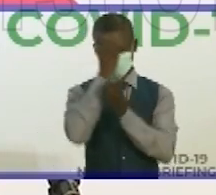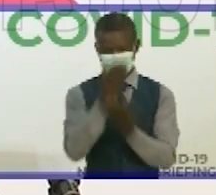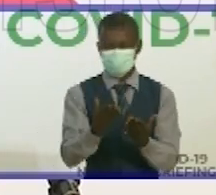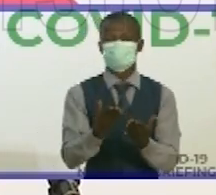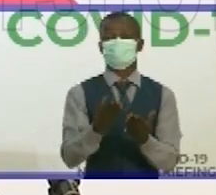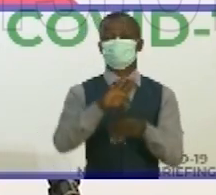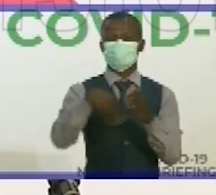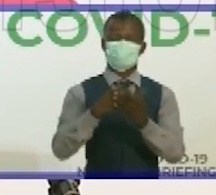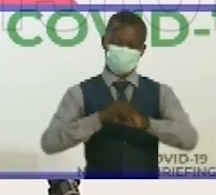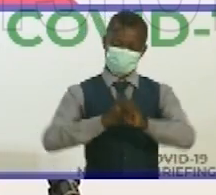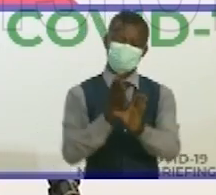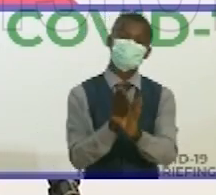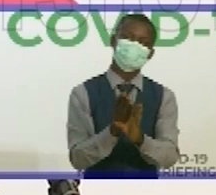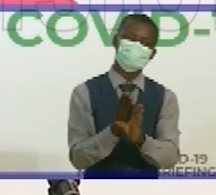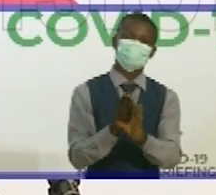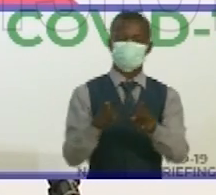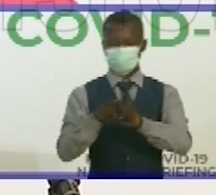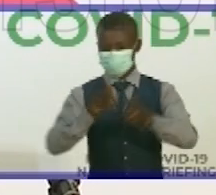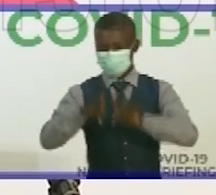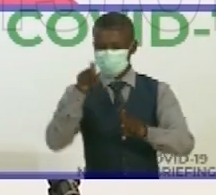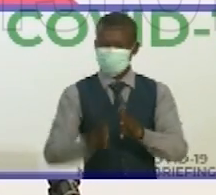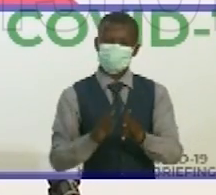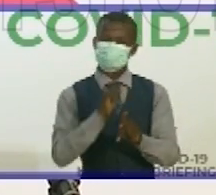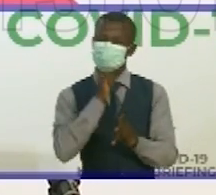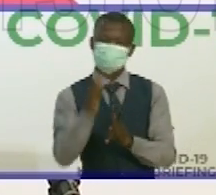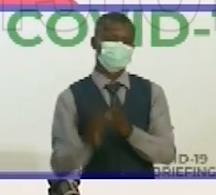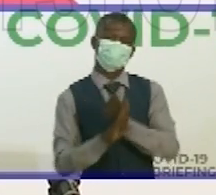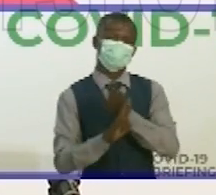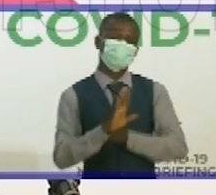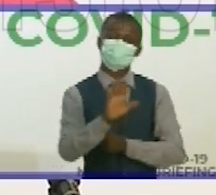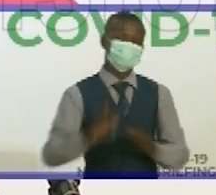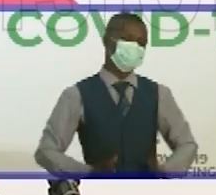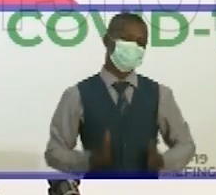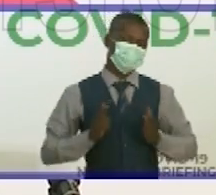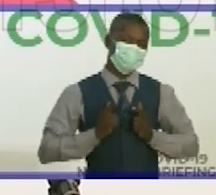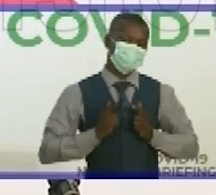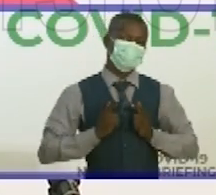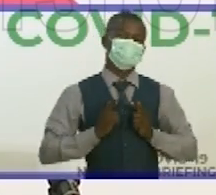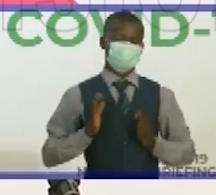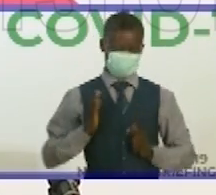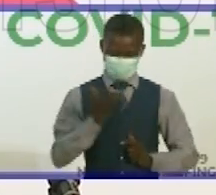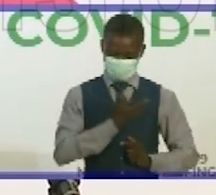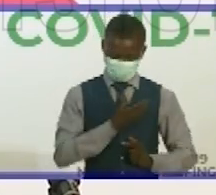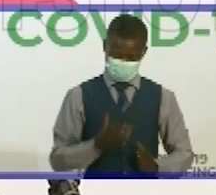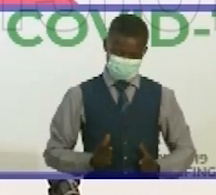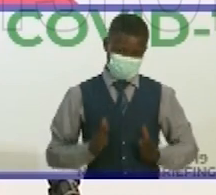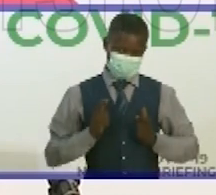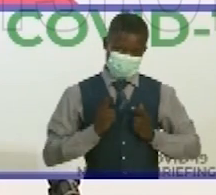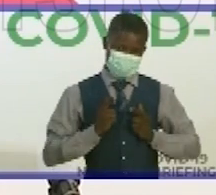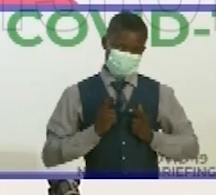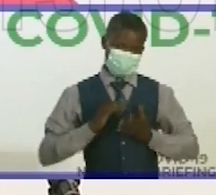not indulge in activities that would allow for the spread of the virus and lives are endangered.